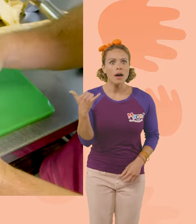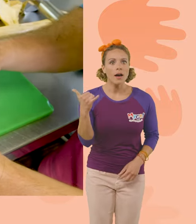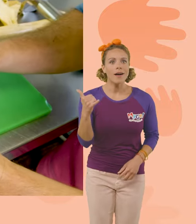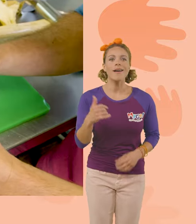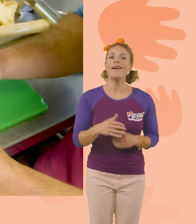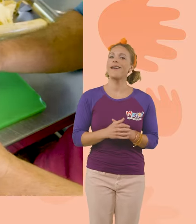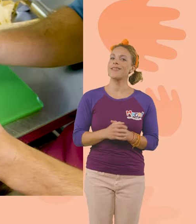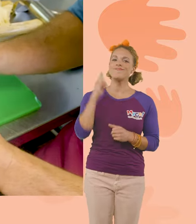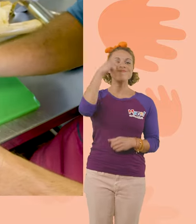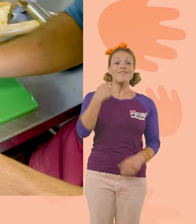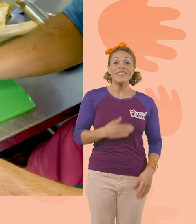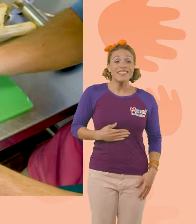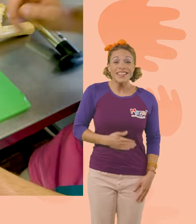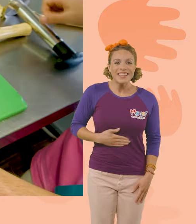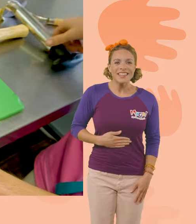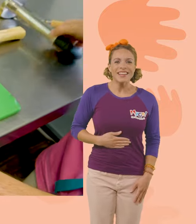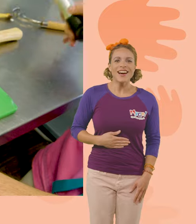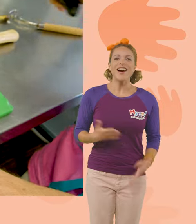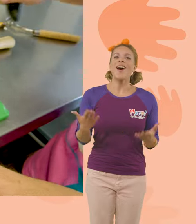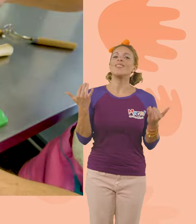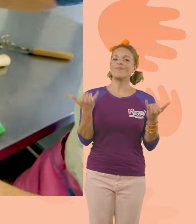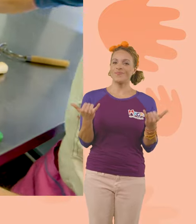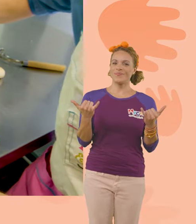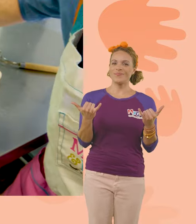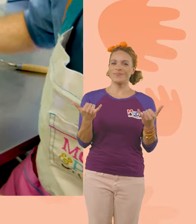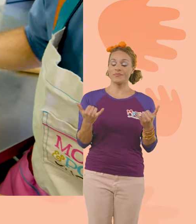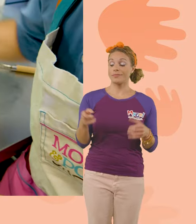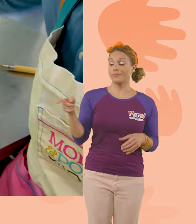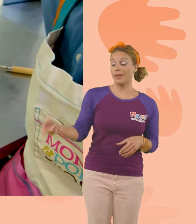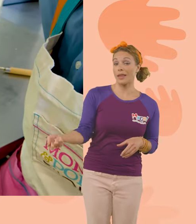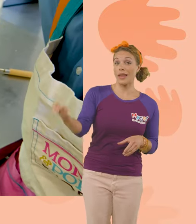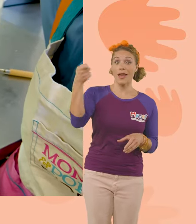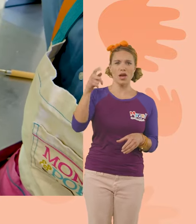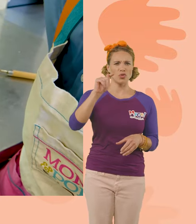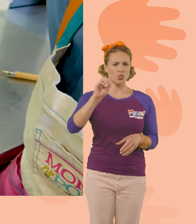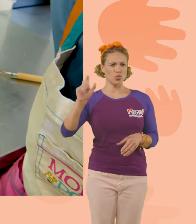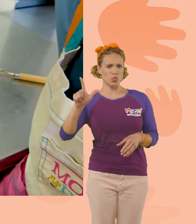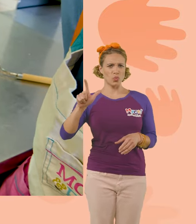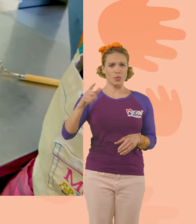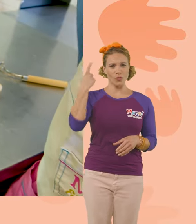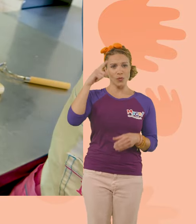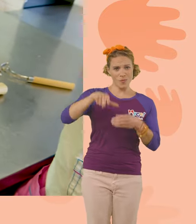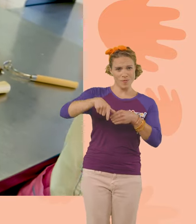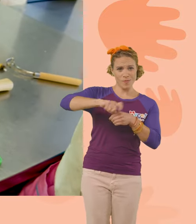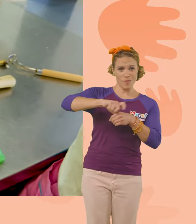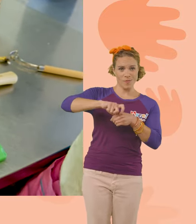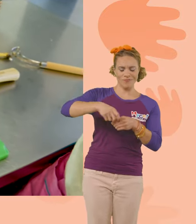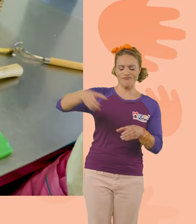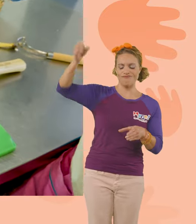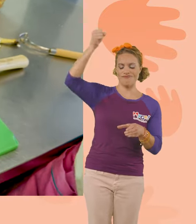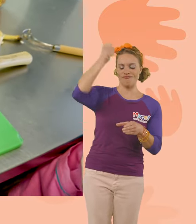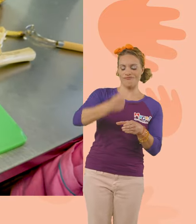yellow? That looks so yummy. So now we take this pineapple tool, put it right